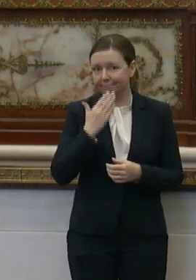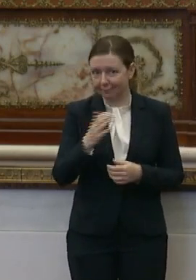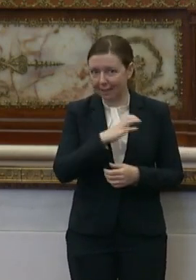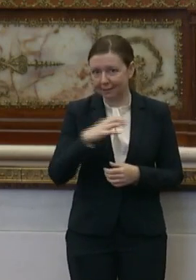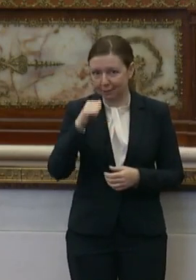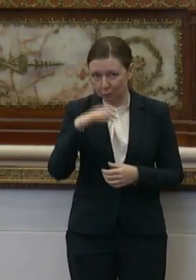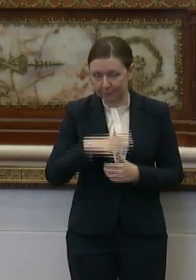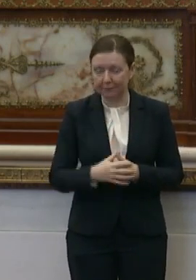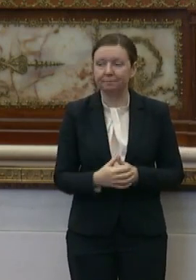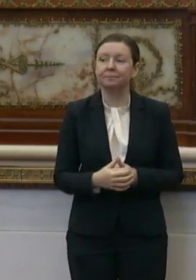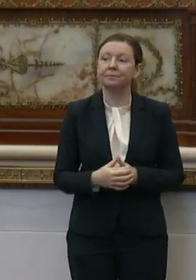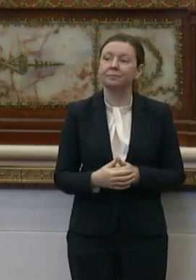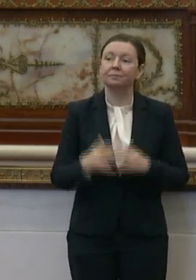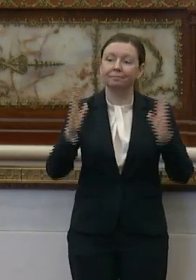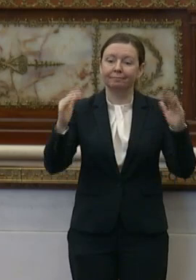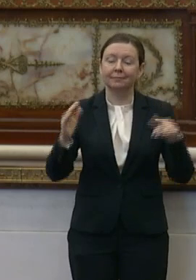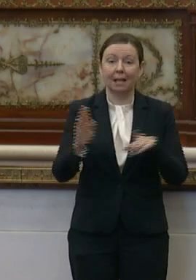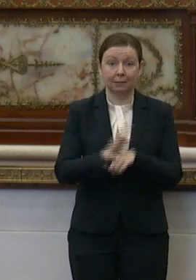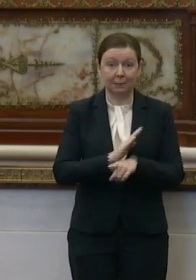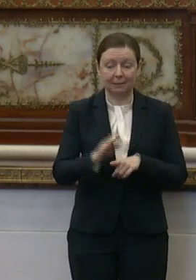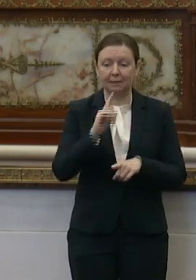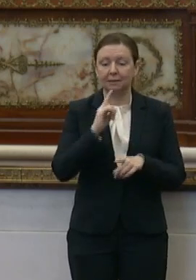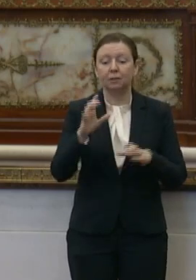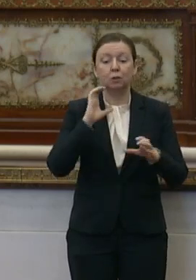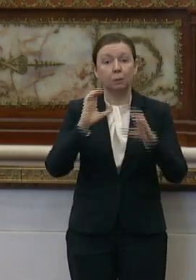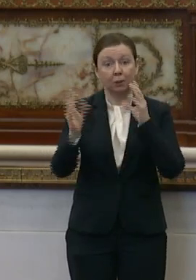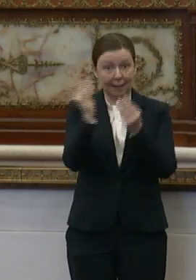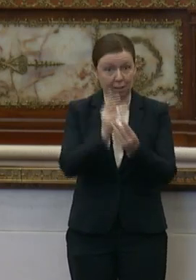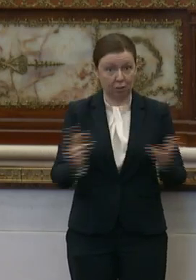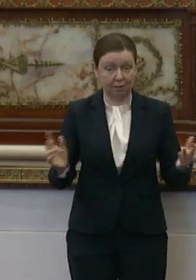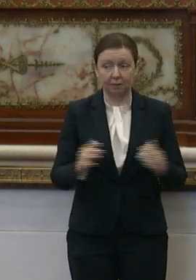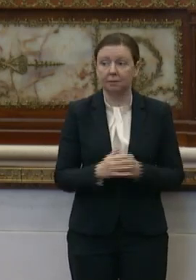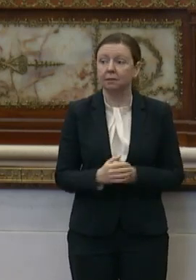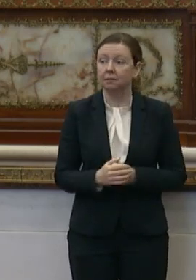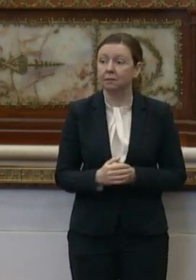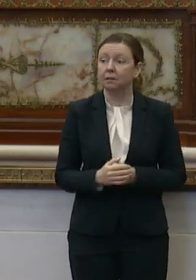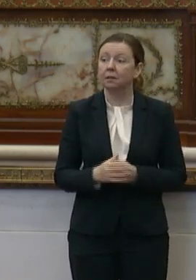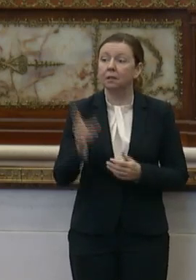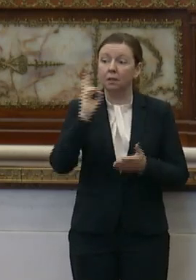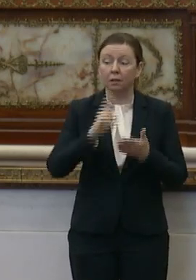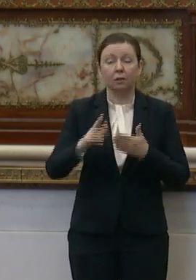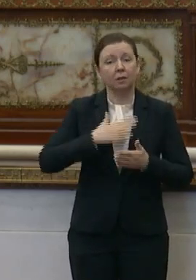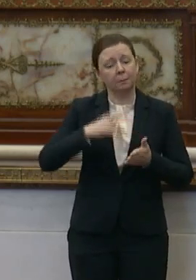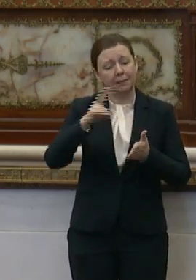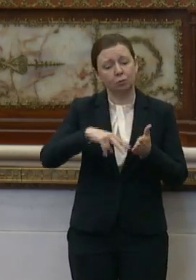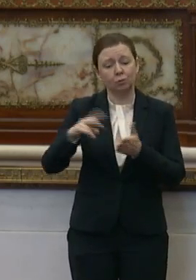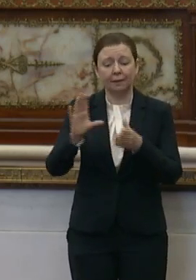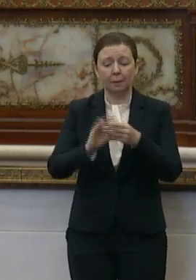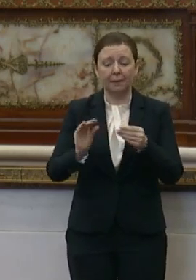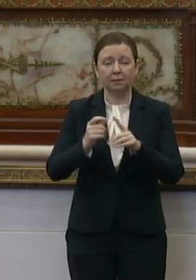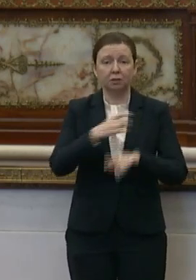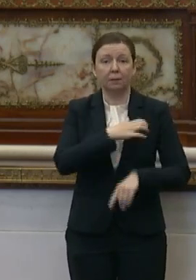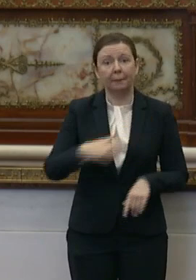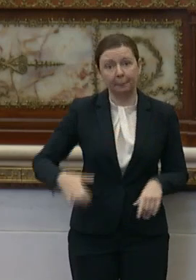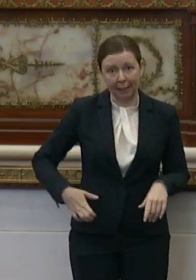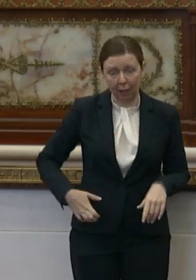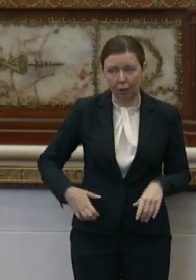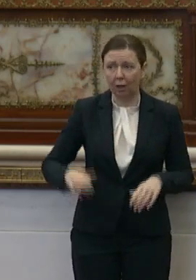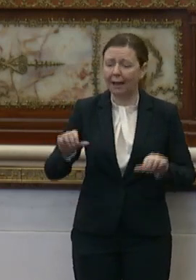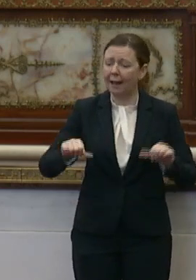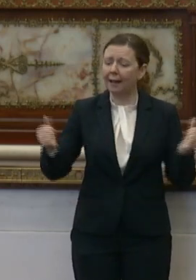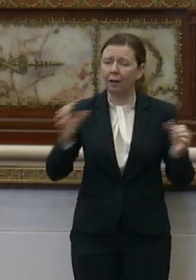Councilwoman. And our next order of business is communications. And the clerk will please read the messages from the mayor and any